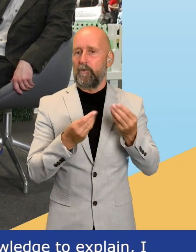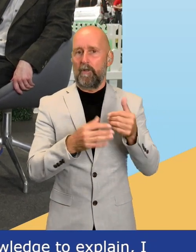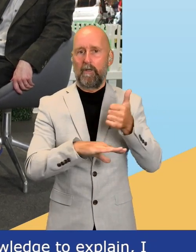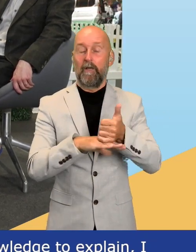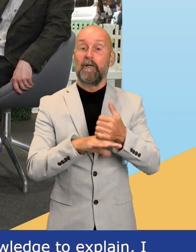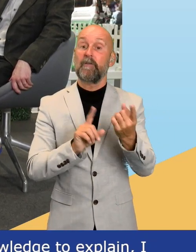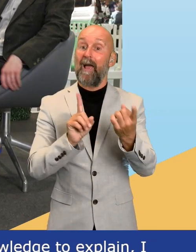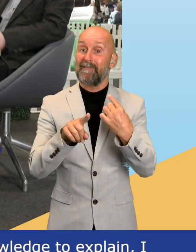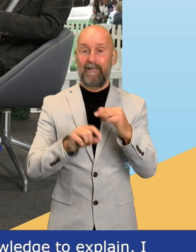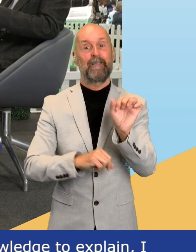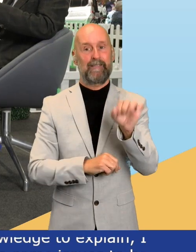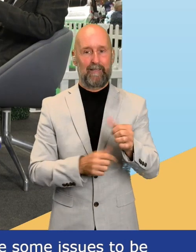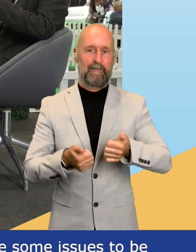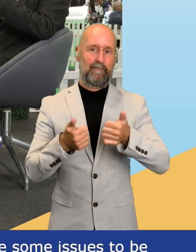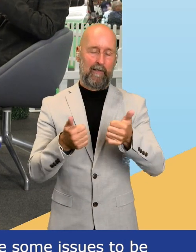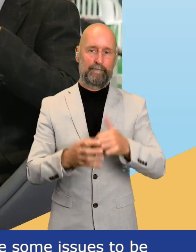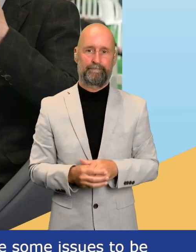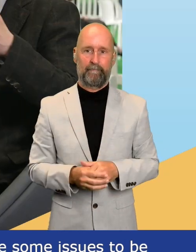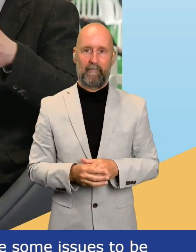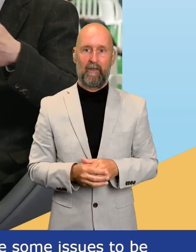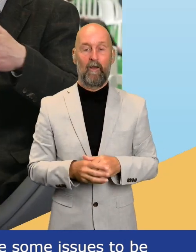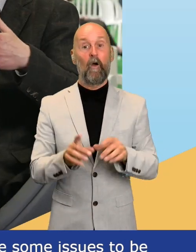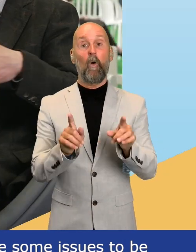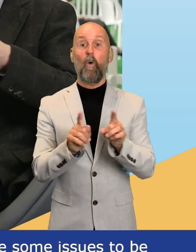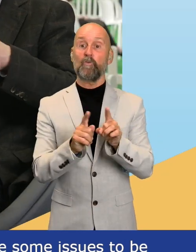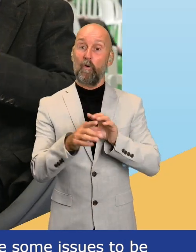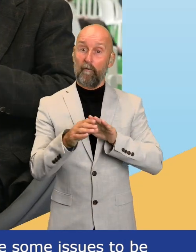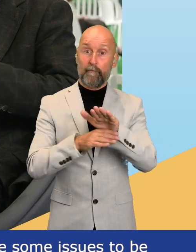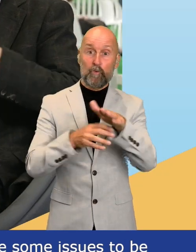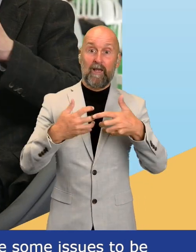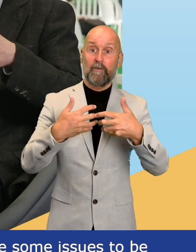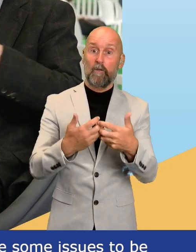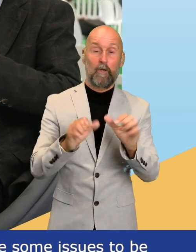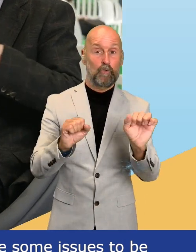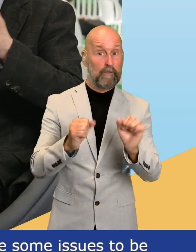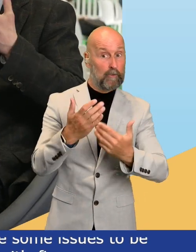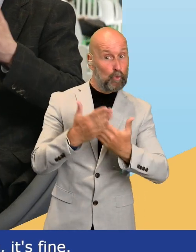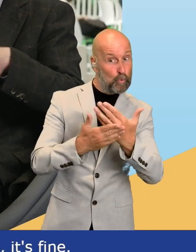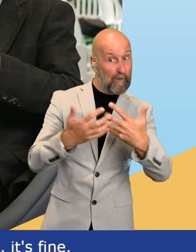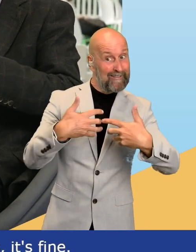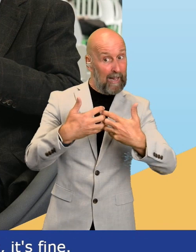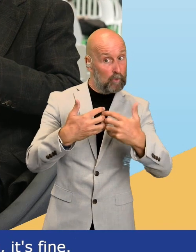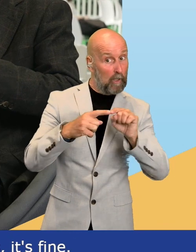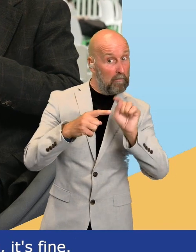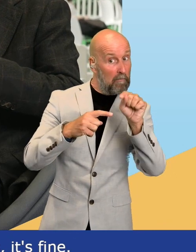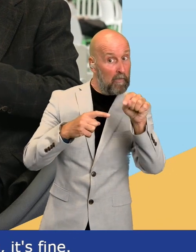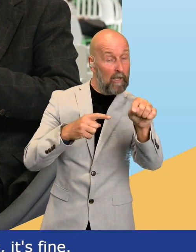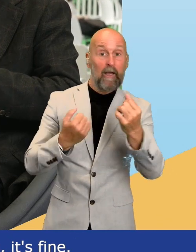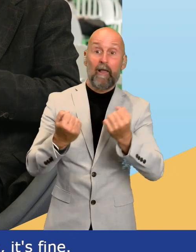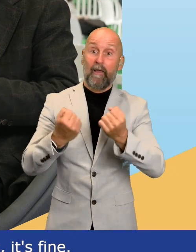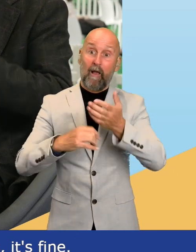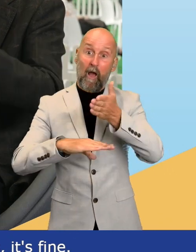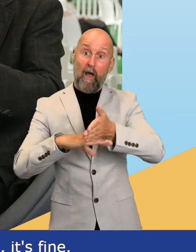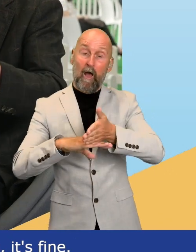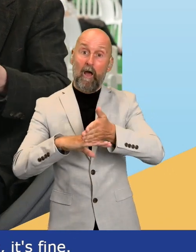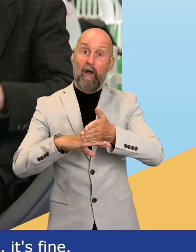to yes, it's fine. There are also ways where some potential is going for where the technology exists. It's not on the cars yet, but the technology exists for the car to effectively